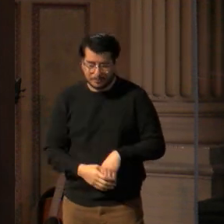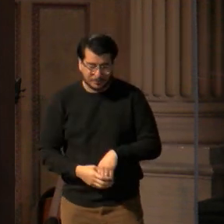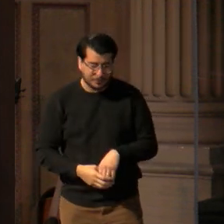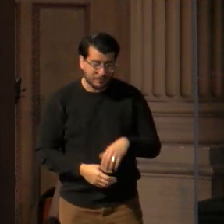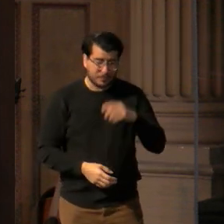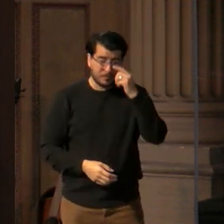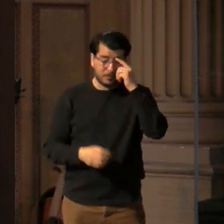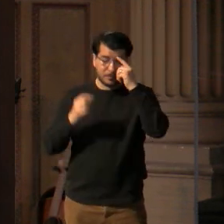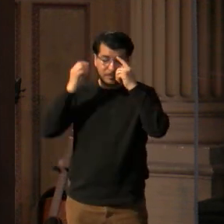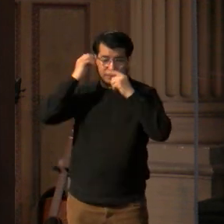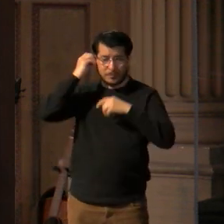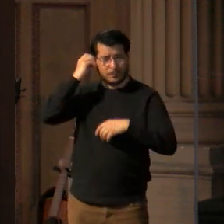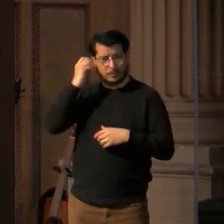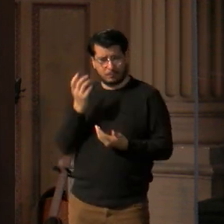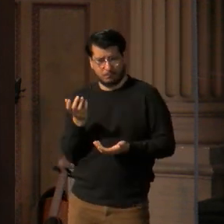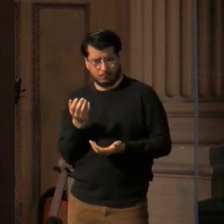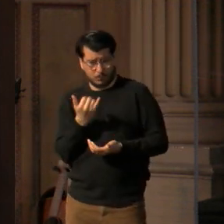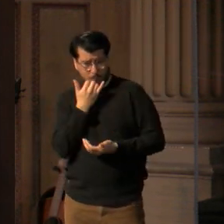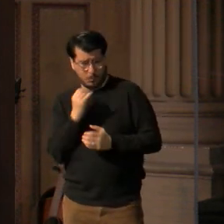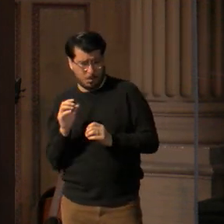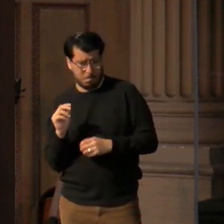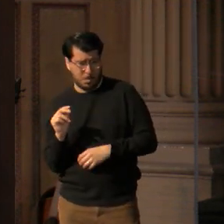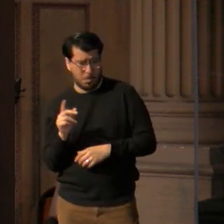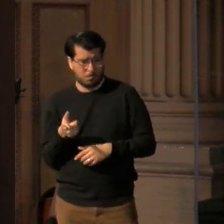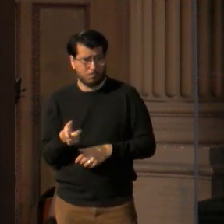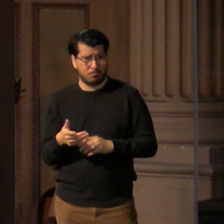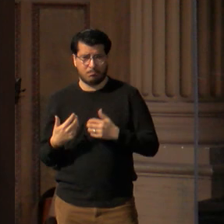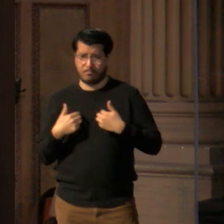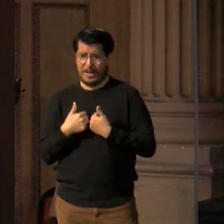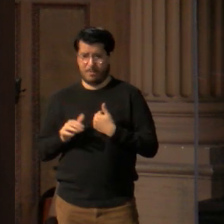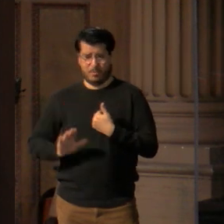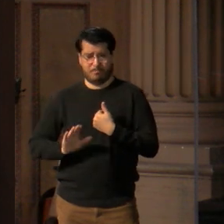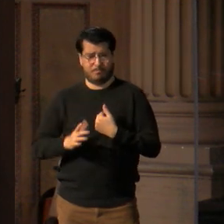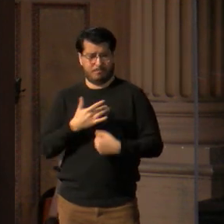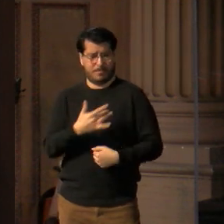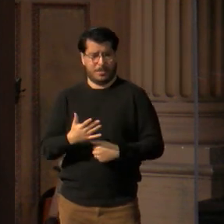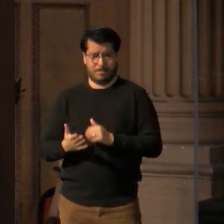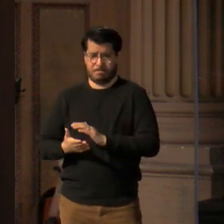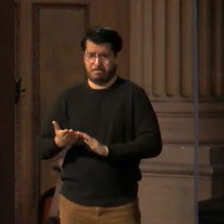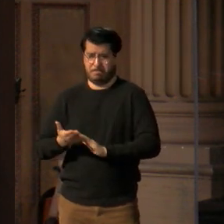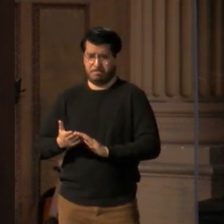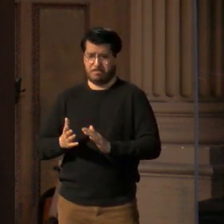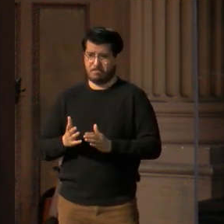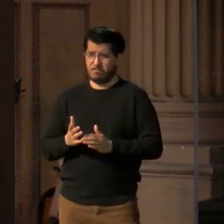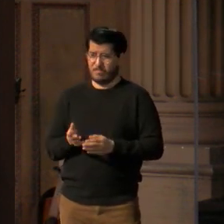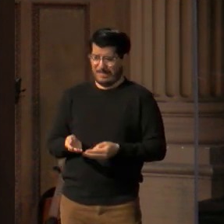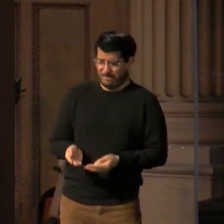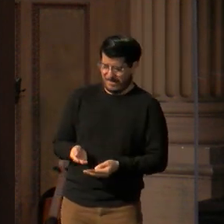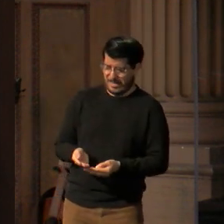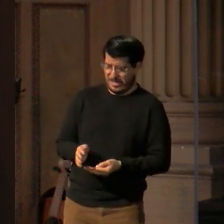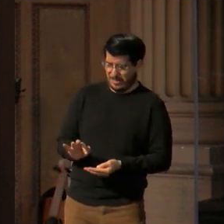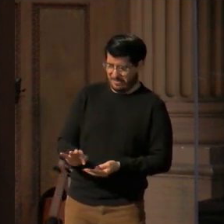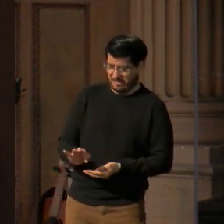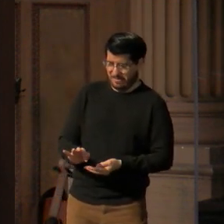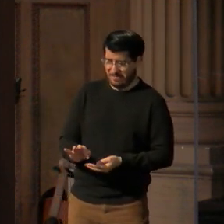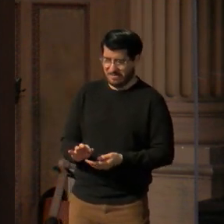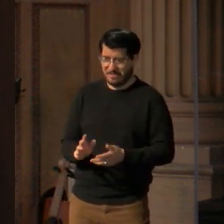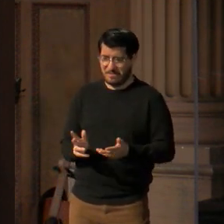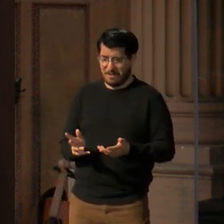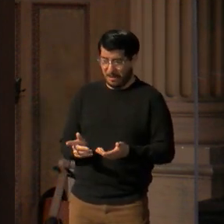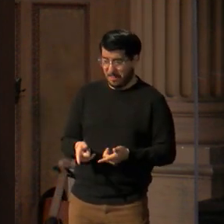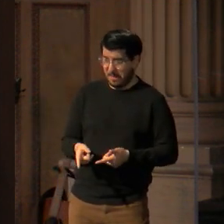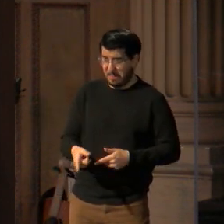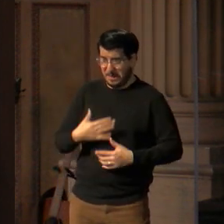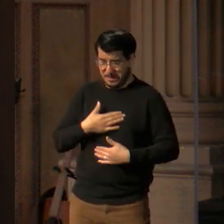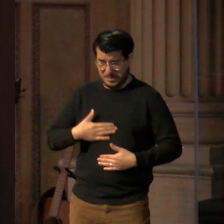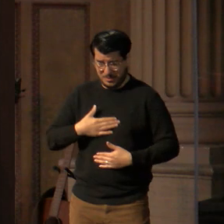there's nothing wrong with that. They're animals. That's how they're supposed to be. And it's wonderful that we can feed pigs food and they turn it into even more delicious food.